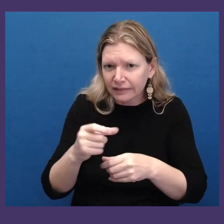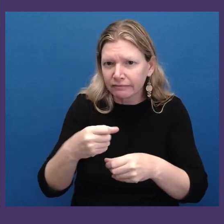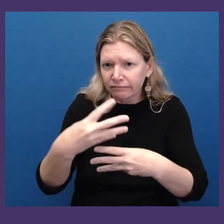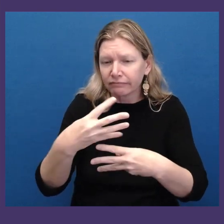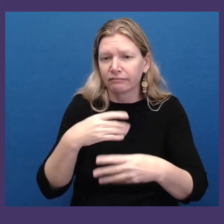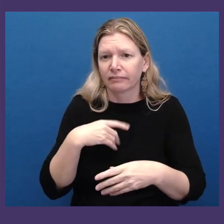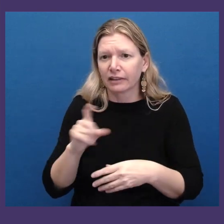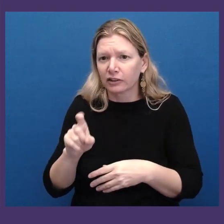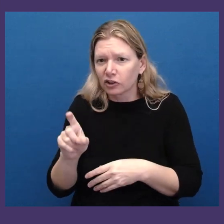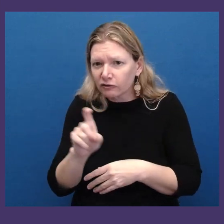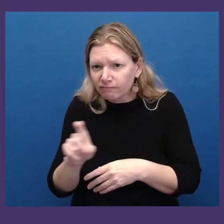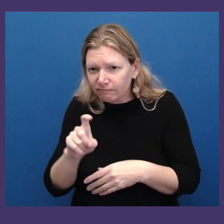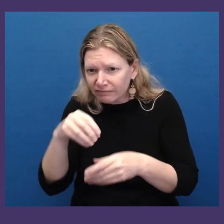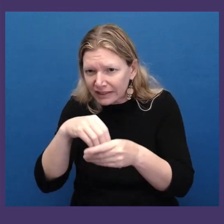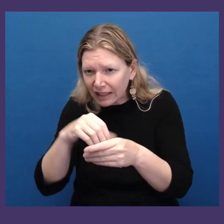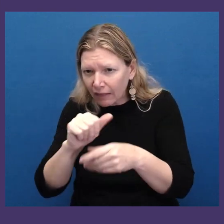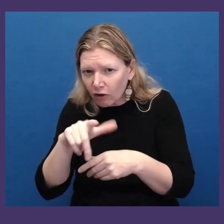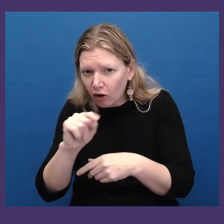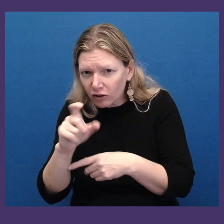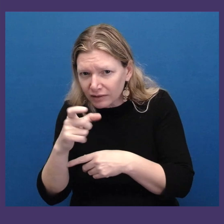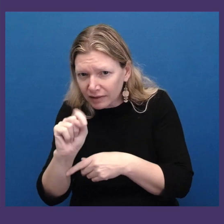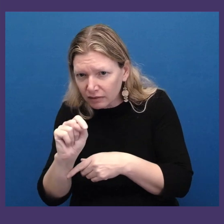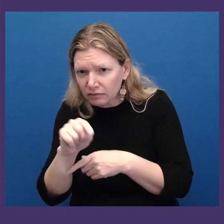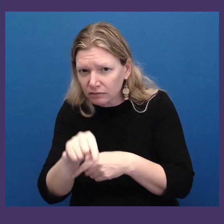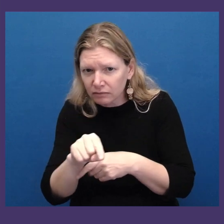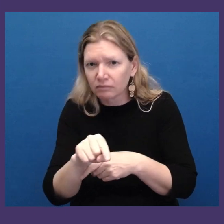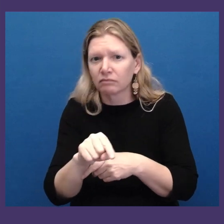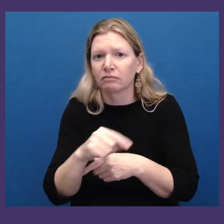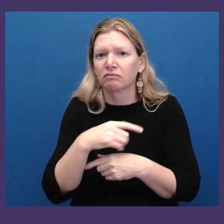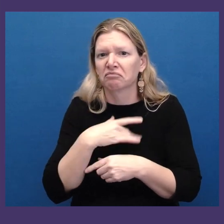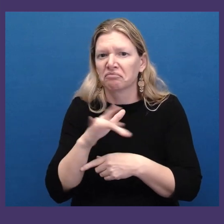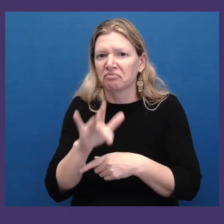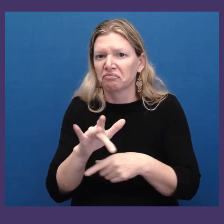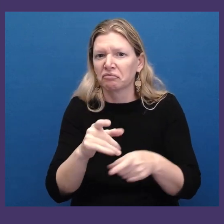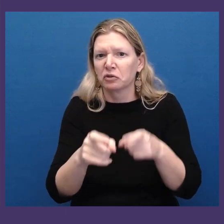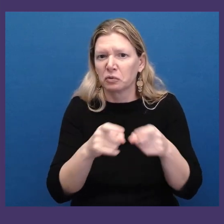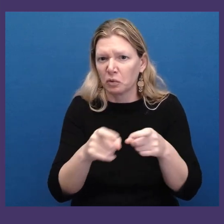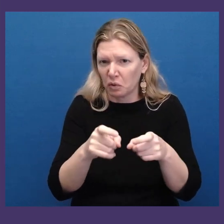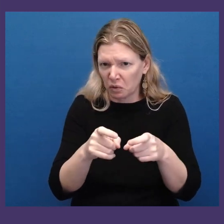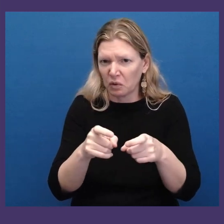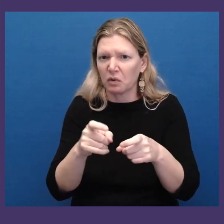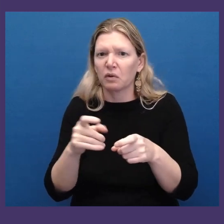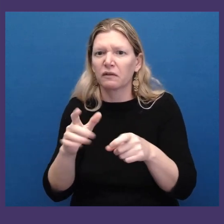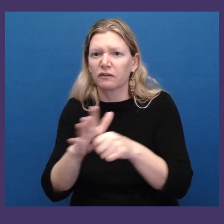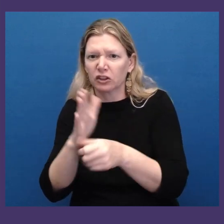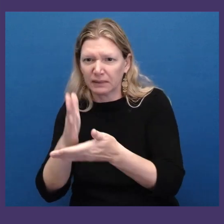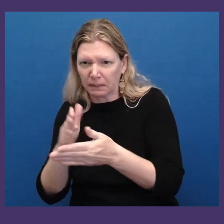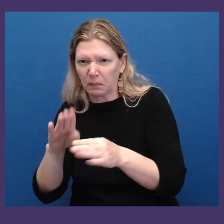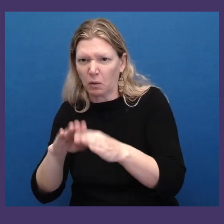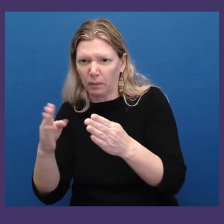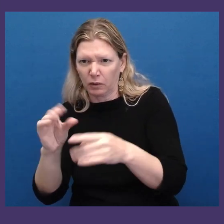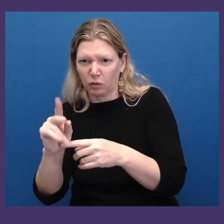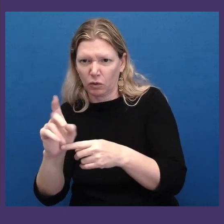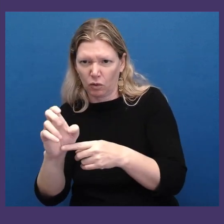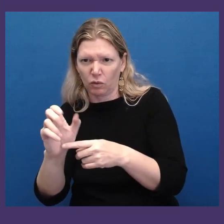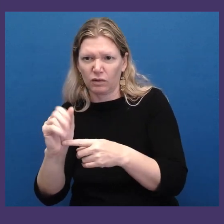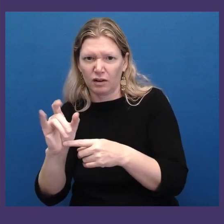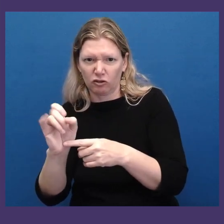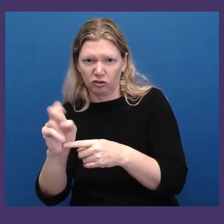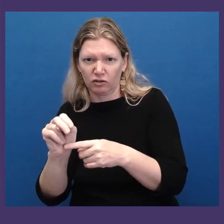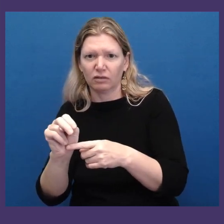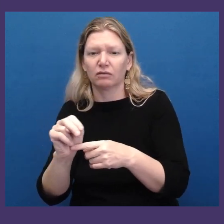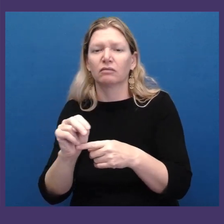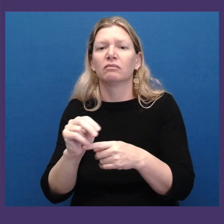Ctrl full stop to open code action. Action widget extended select list box. Generate alt text. 2 of 4. The first item is generate alt